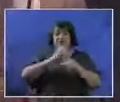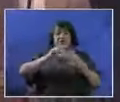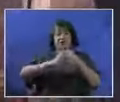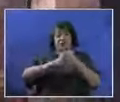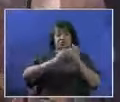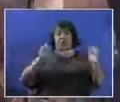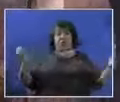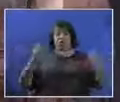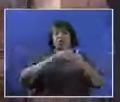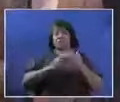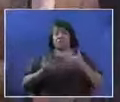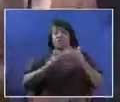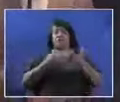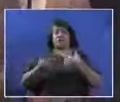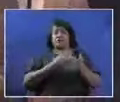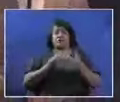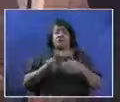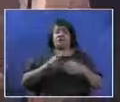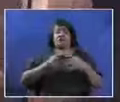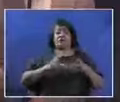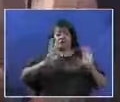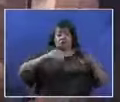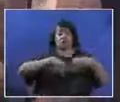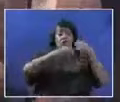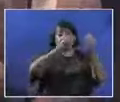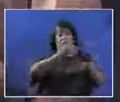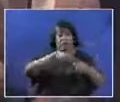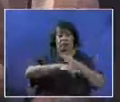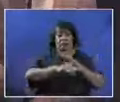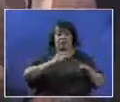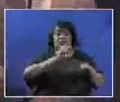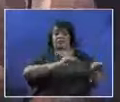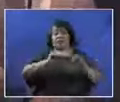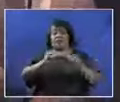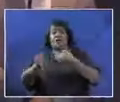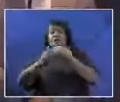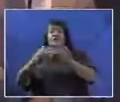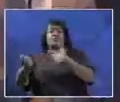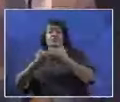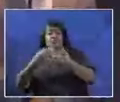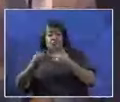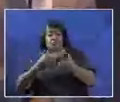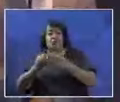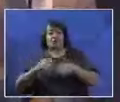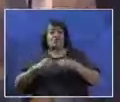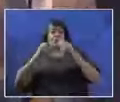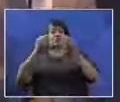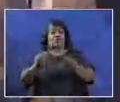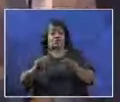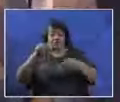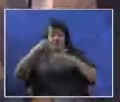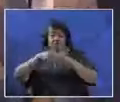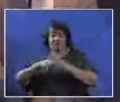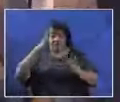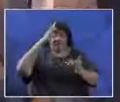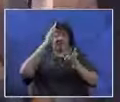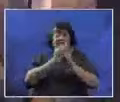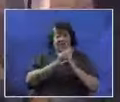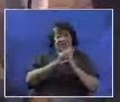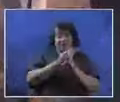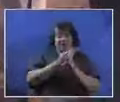everything started. So whatever it is that you sow in to a ministry, whatever it is that you sow in